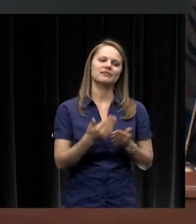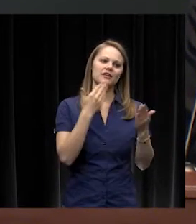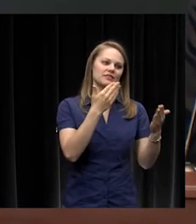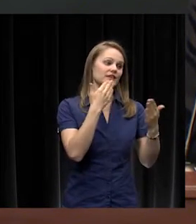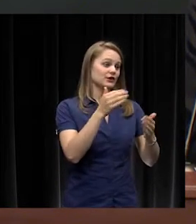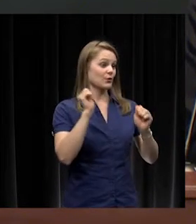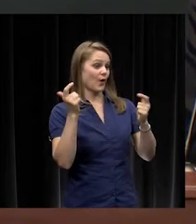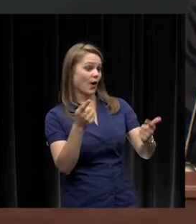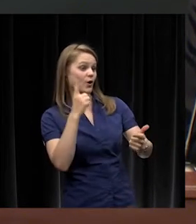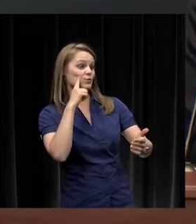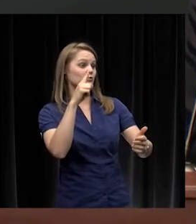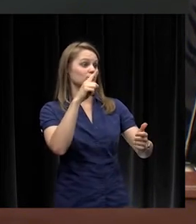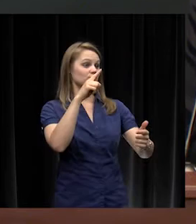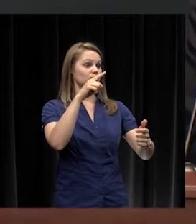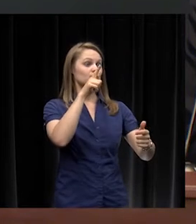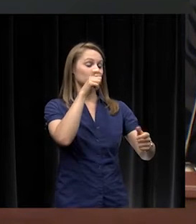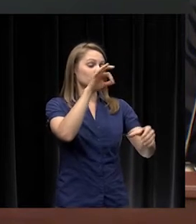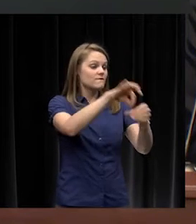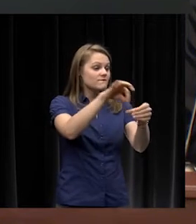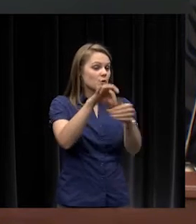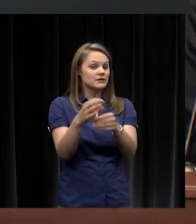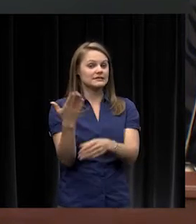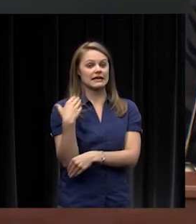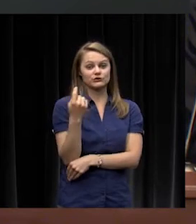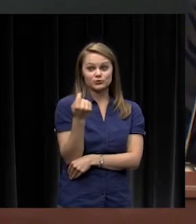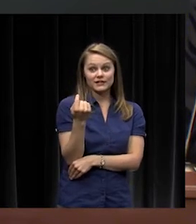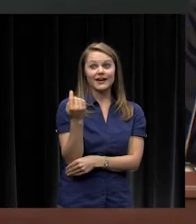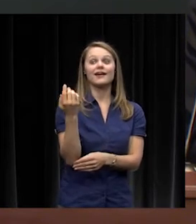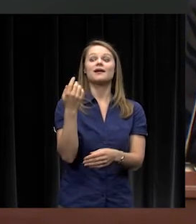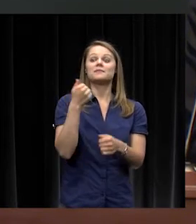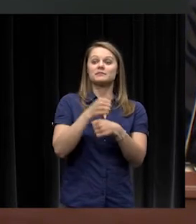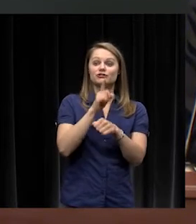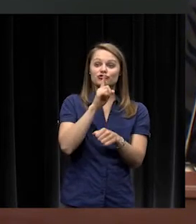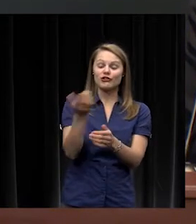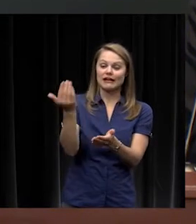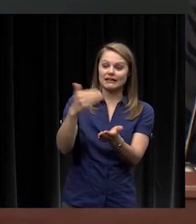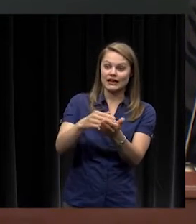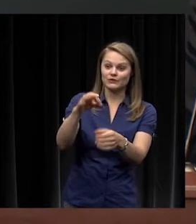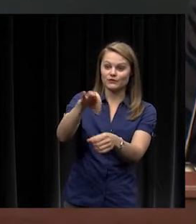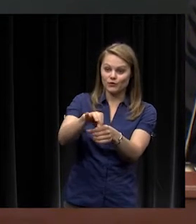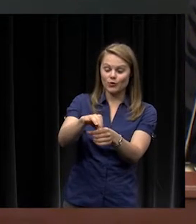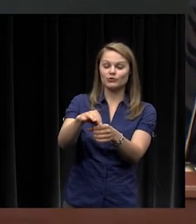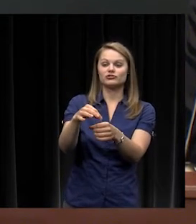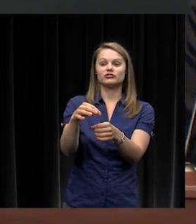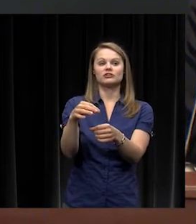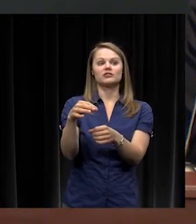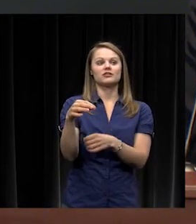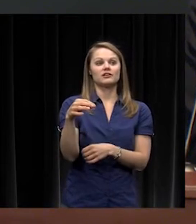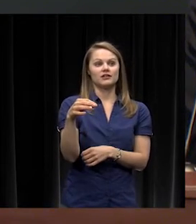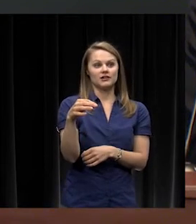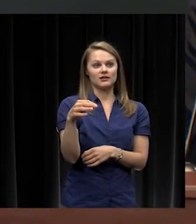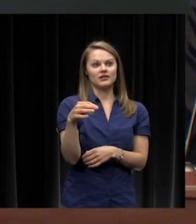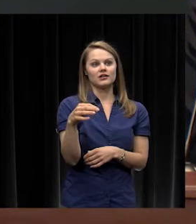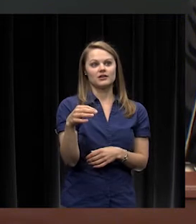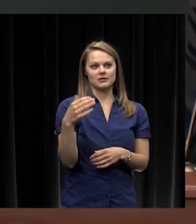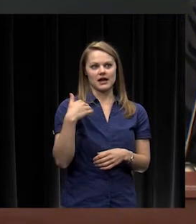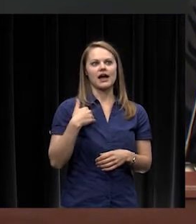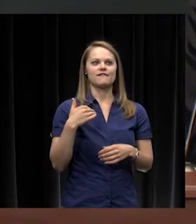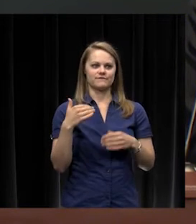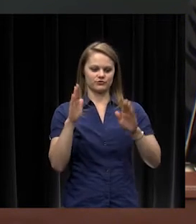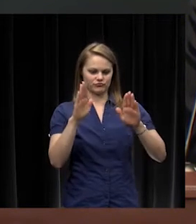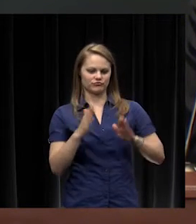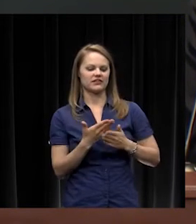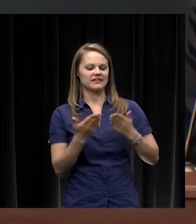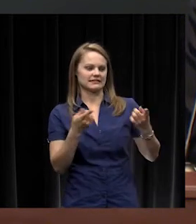voted this last Tuesday, and make sure you get out and vote again in the primaries. You know, we've got some great things that are going on in Kansas right now and